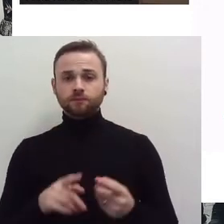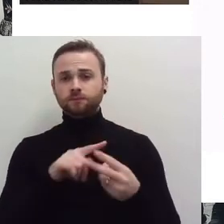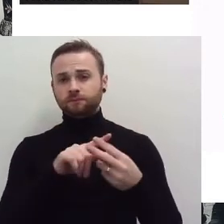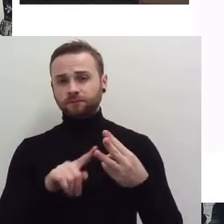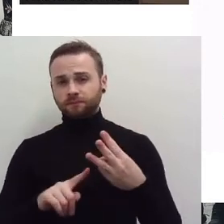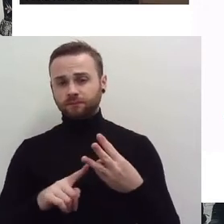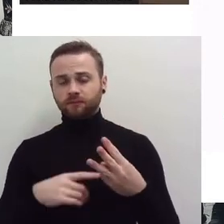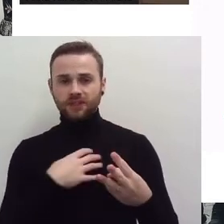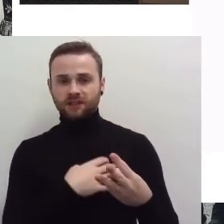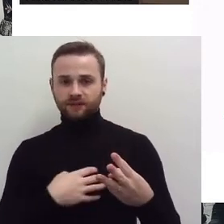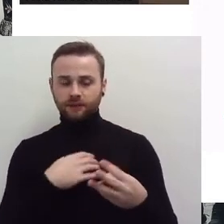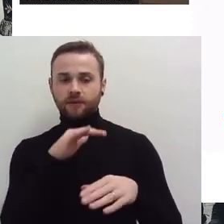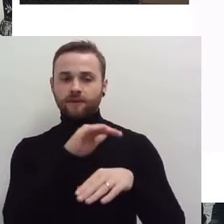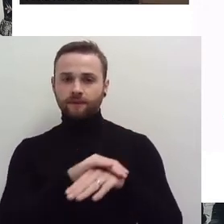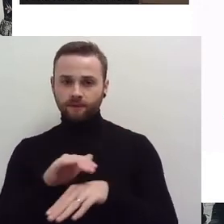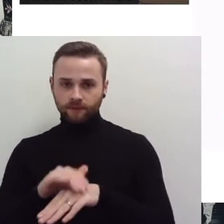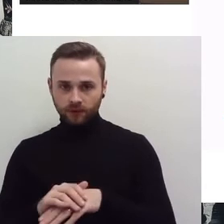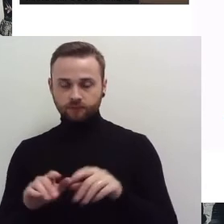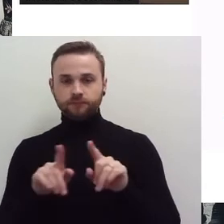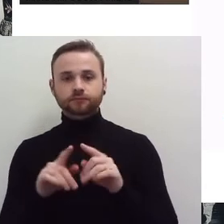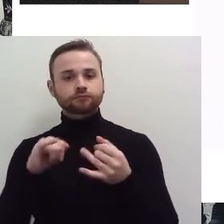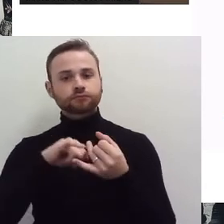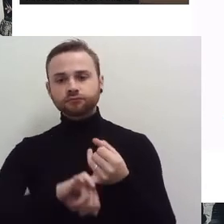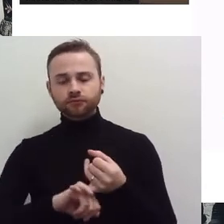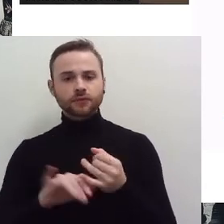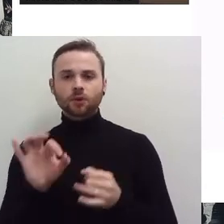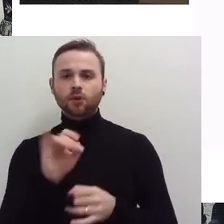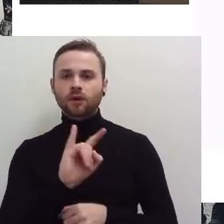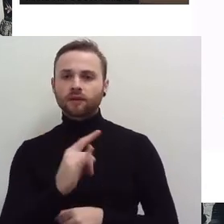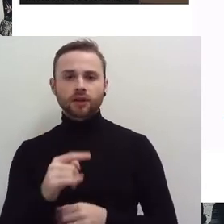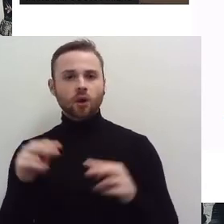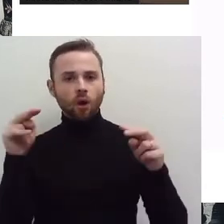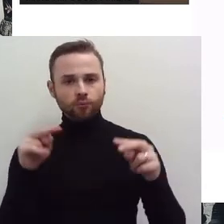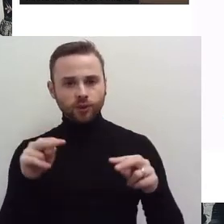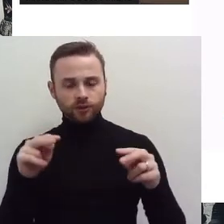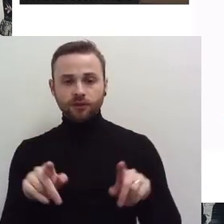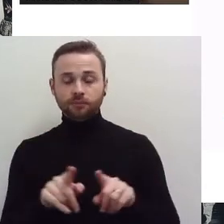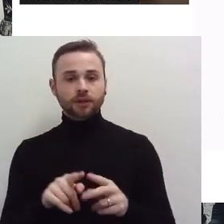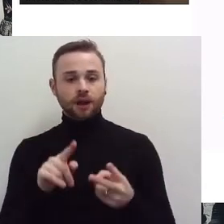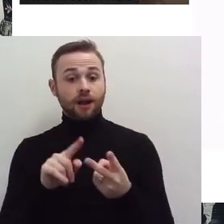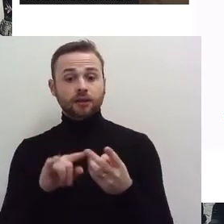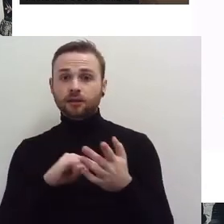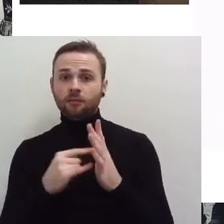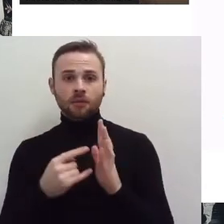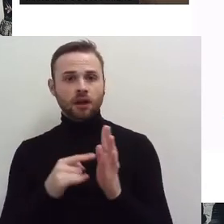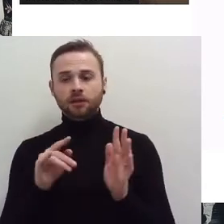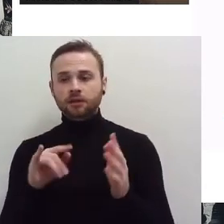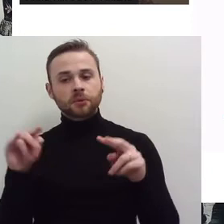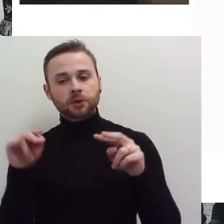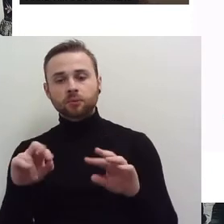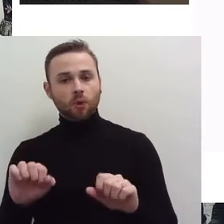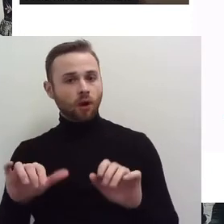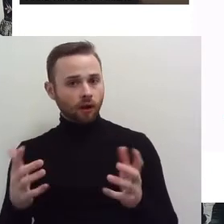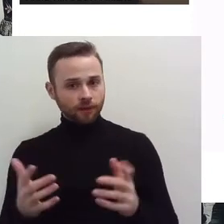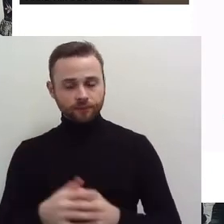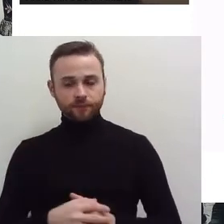Finland. So basically, the Finnish child welfare system is based on the